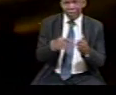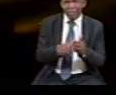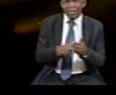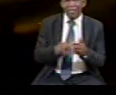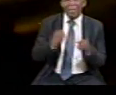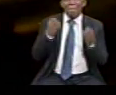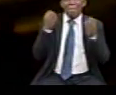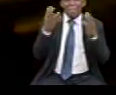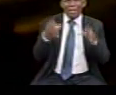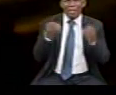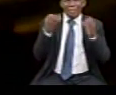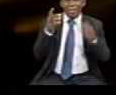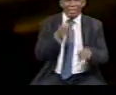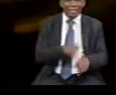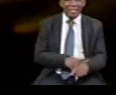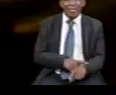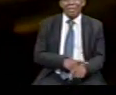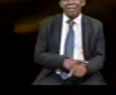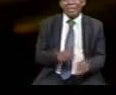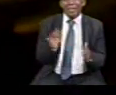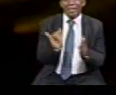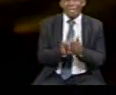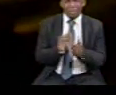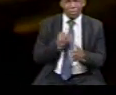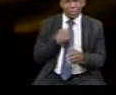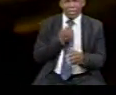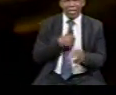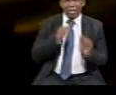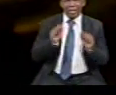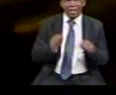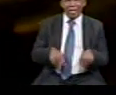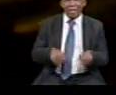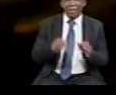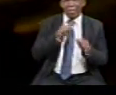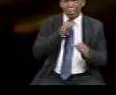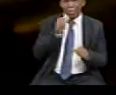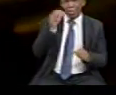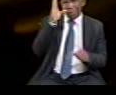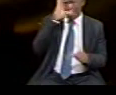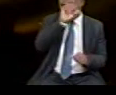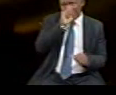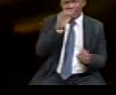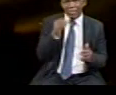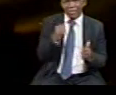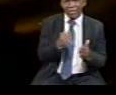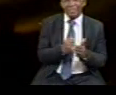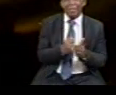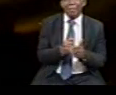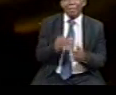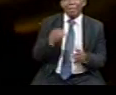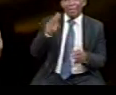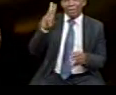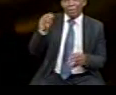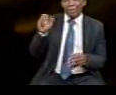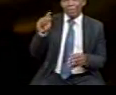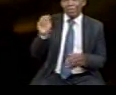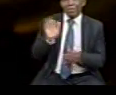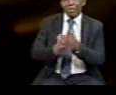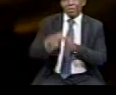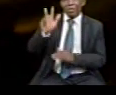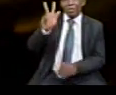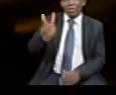in the scriptures that we cannot miss them. Look at Matthew chapter 26. Matthew chapter